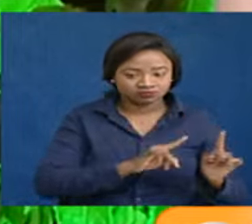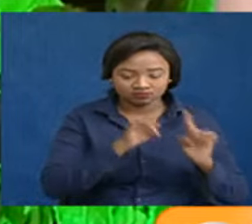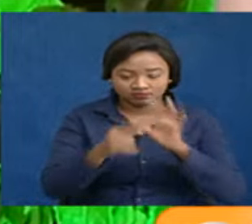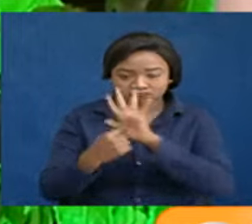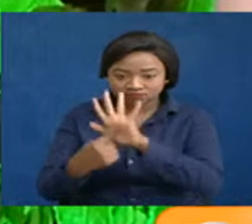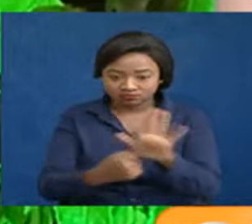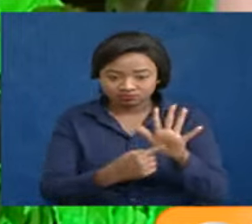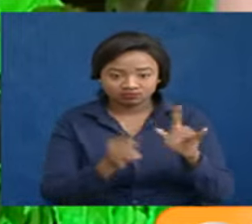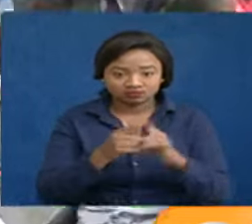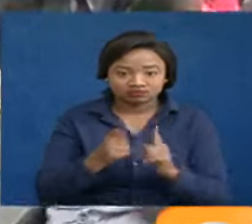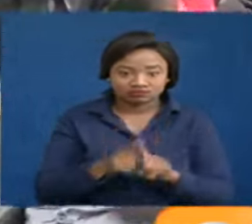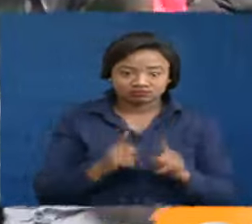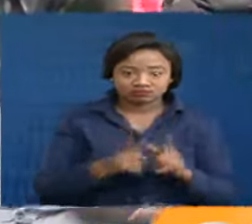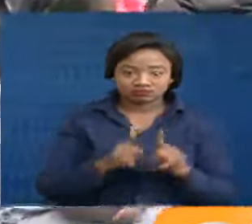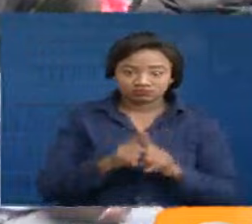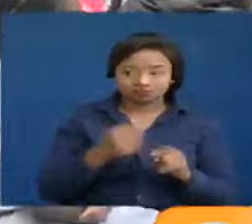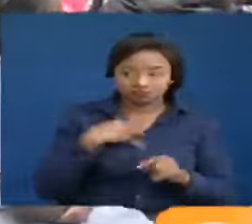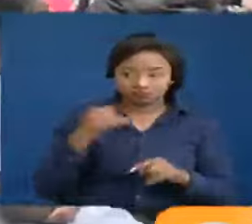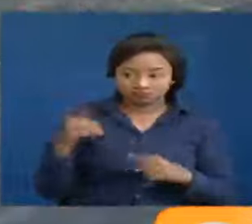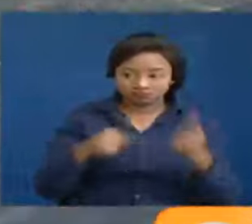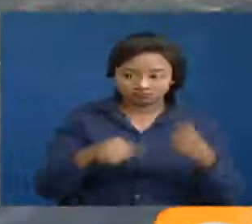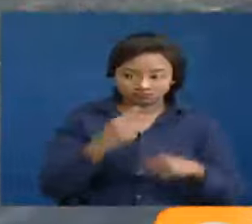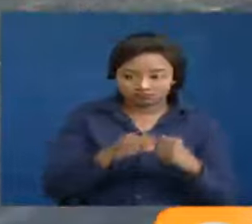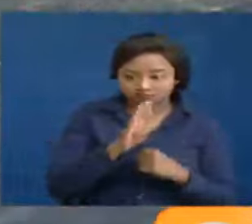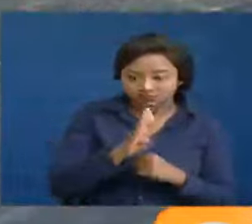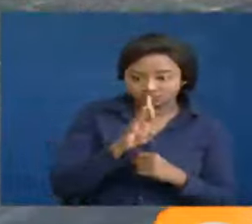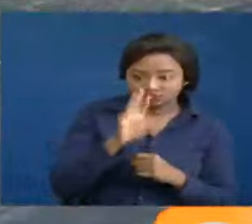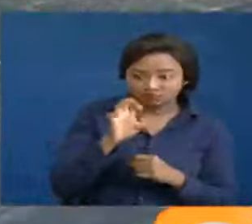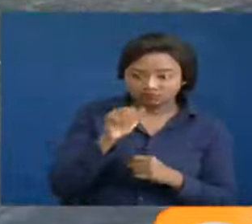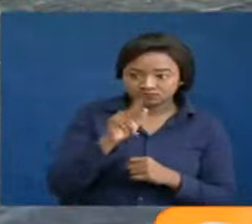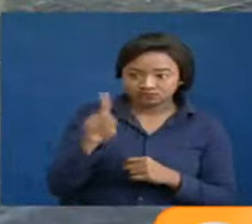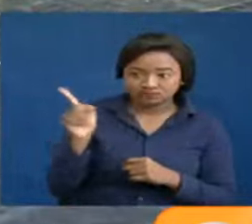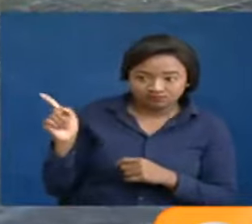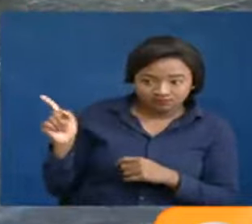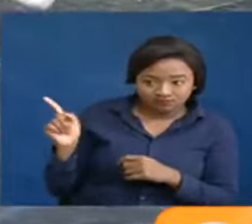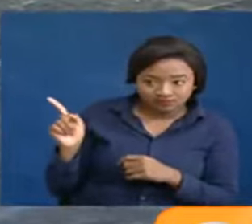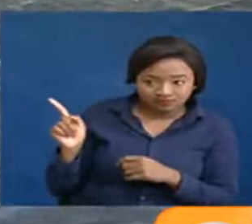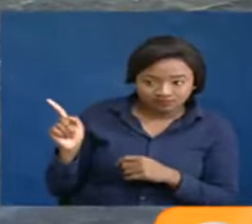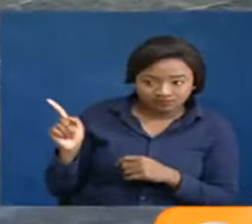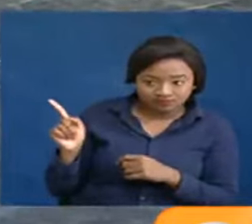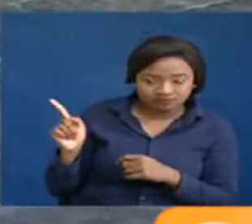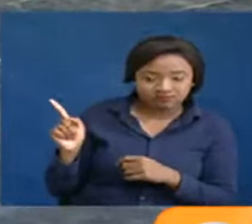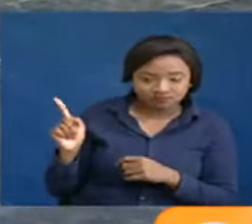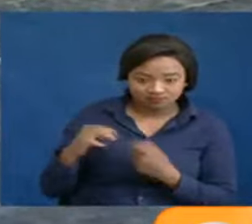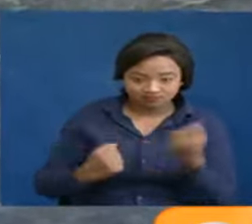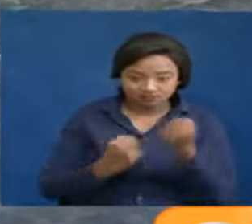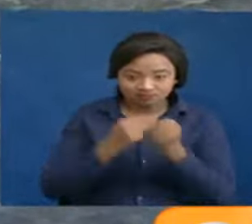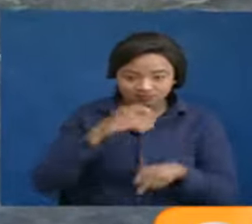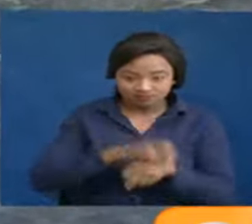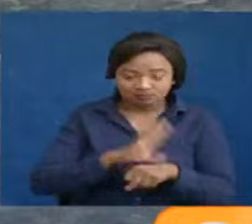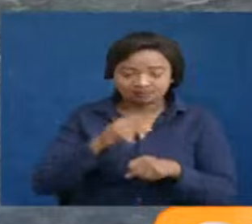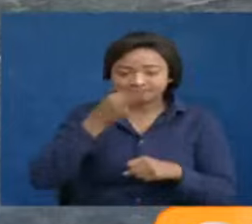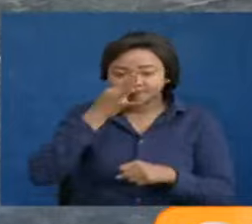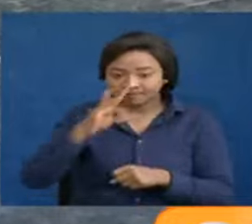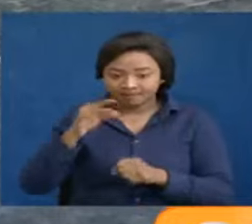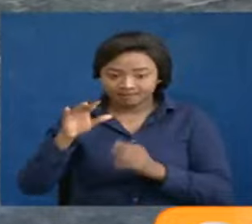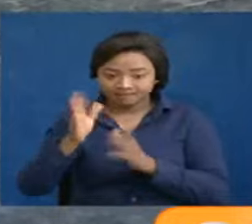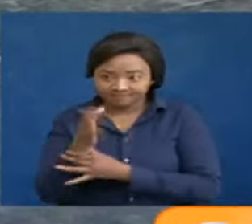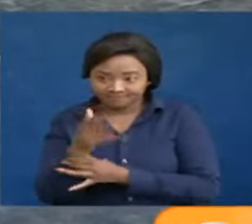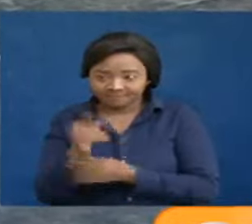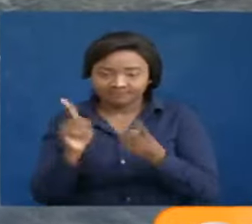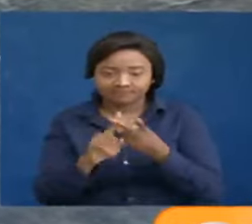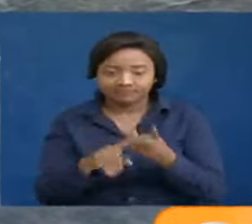The Kenya Breaking Championship is part of the Tujijenge project supported by the French Embassy and Alliance Francaise. The Kenya Breakers Association has